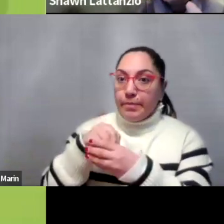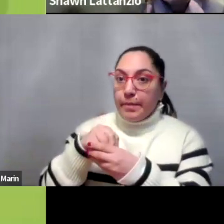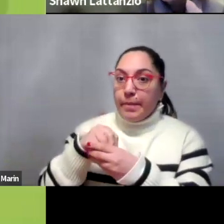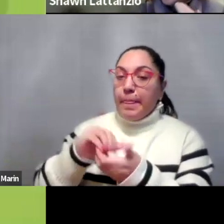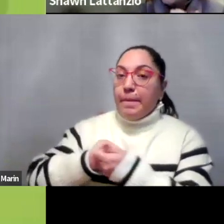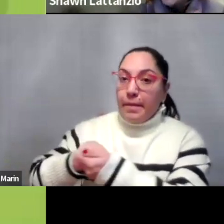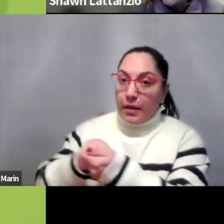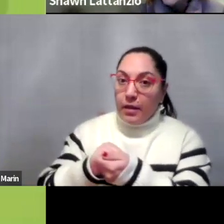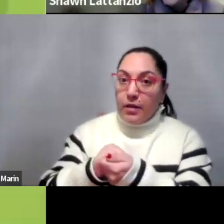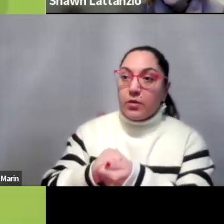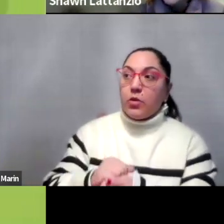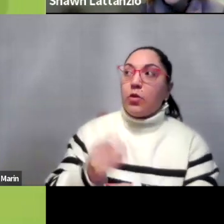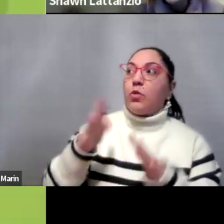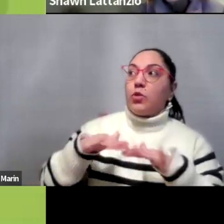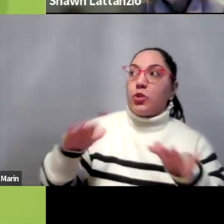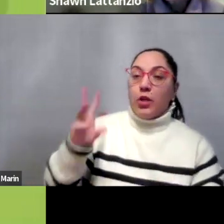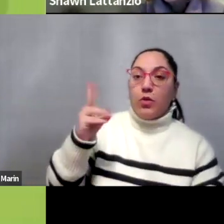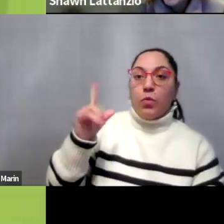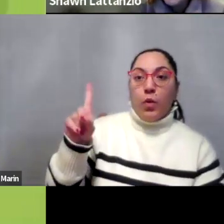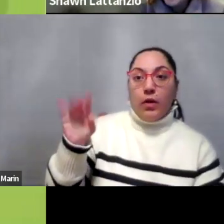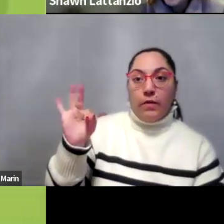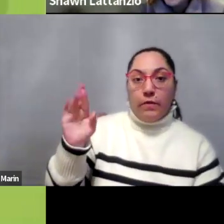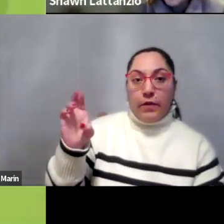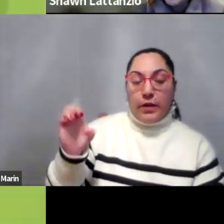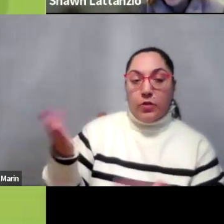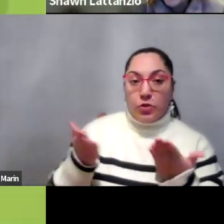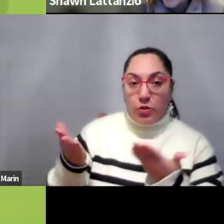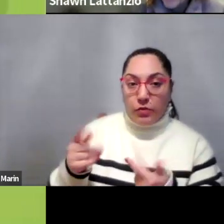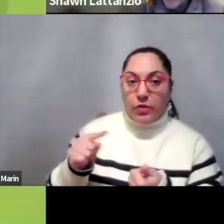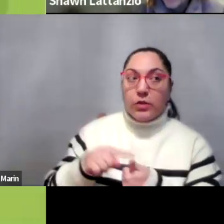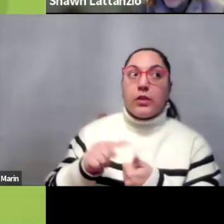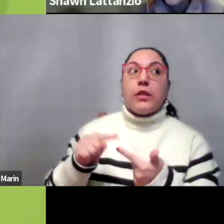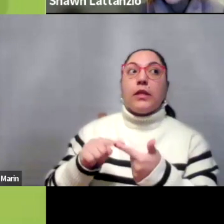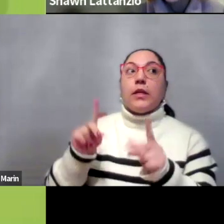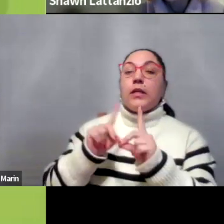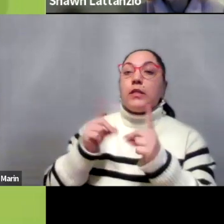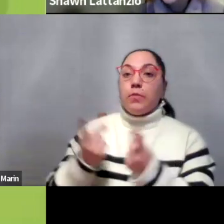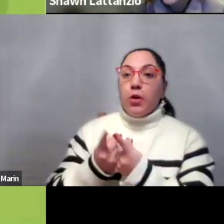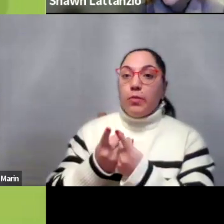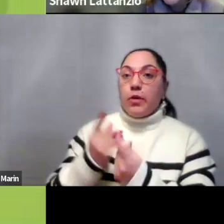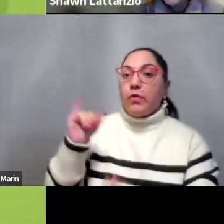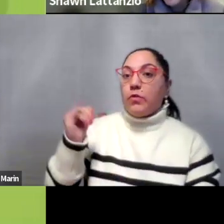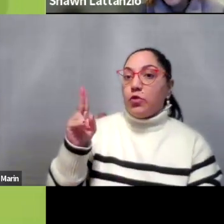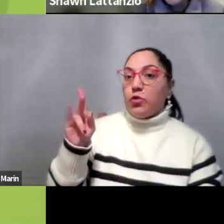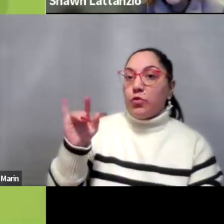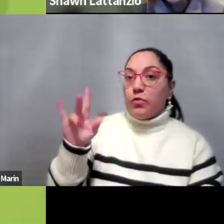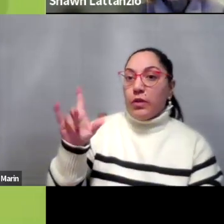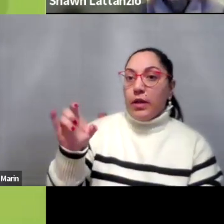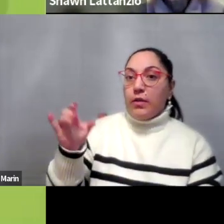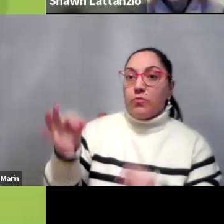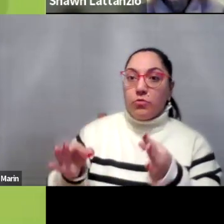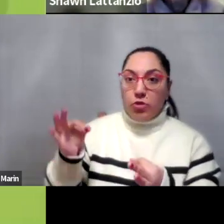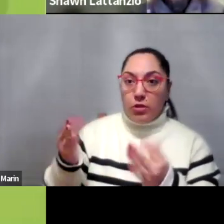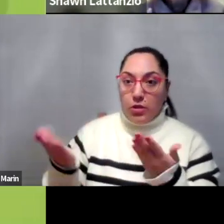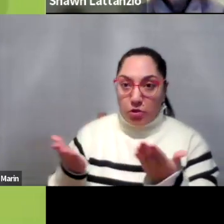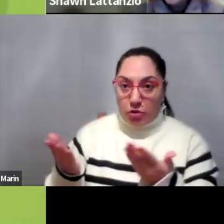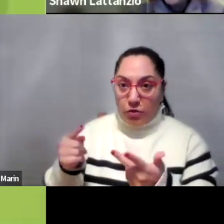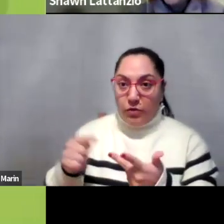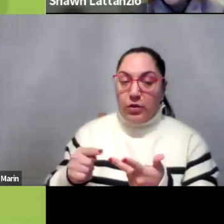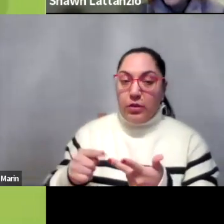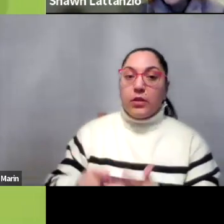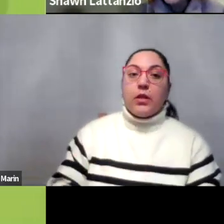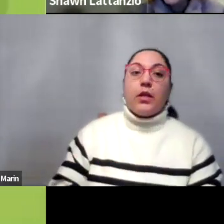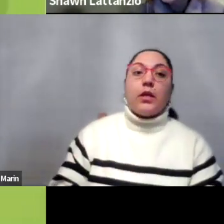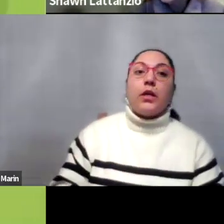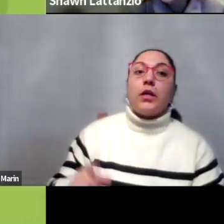County, and that includes Child Welfare Services, Department of Juvenile Justice Services. Montgomery County Public Schools has a representative.